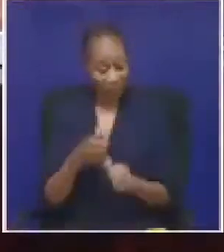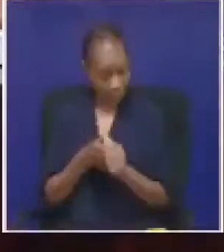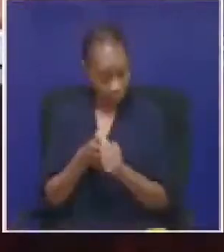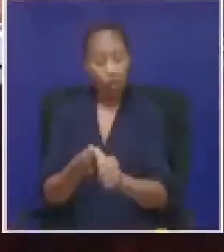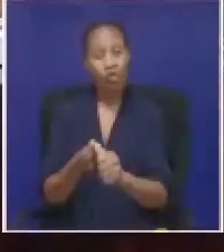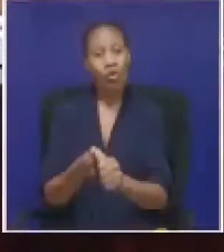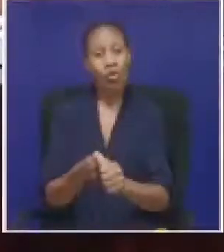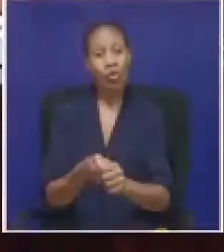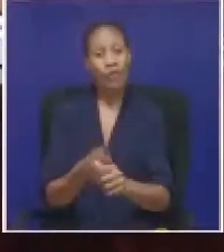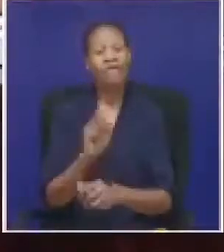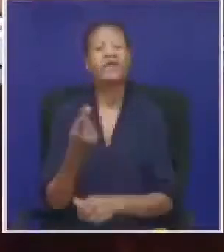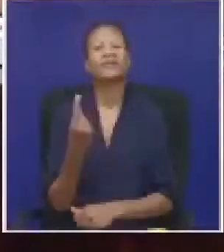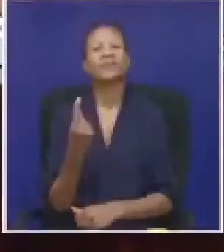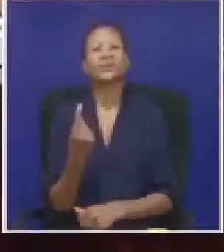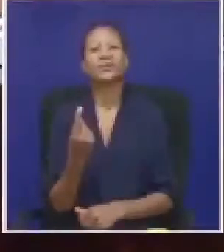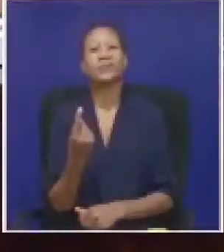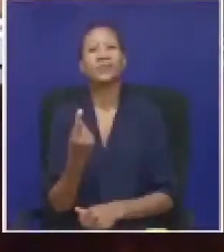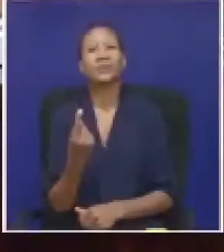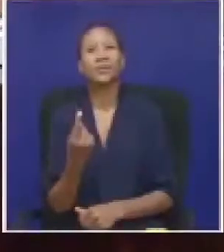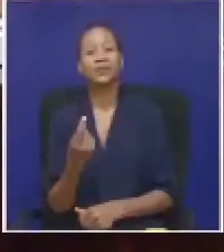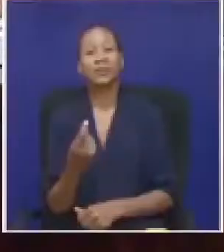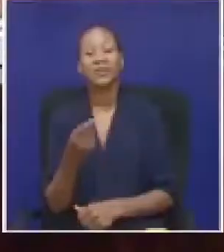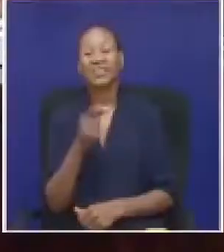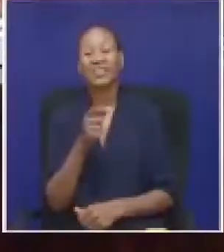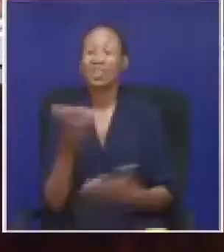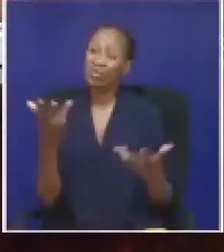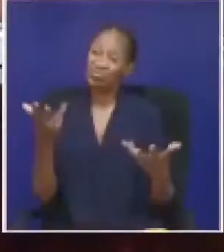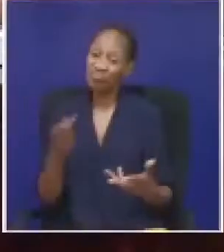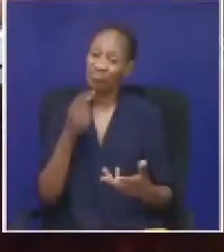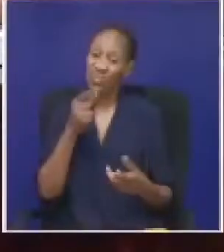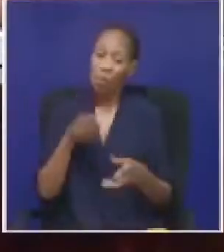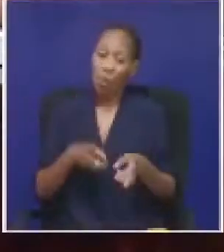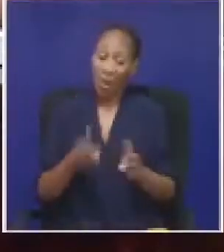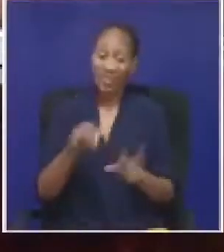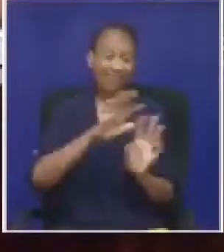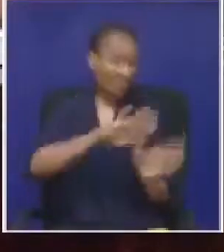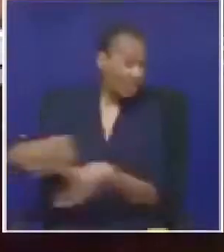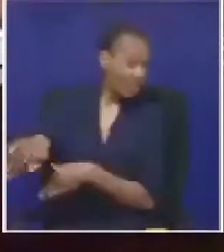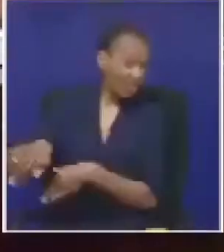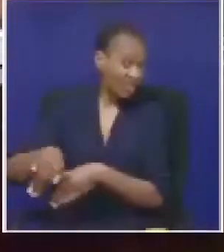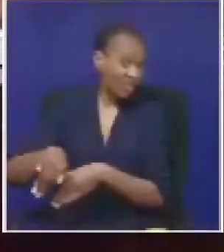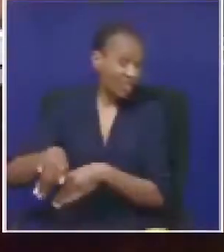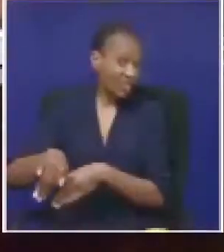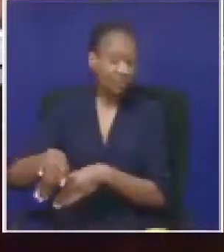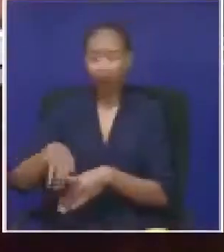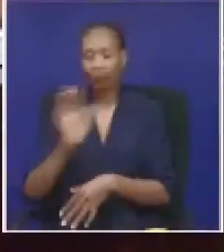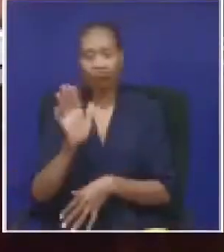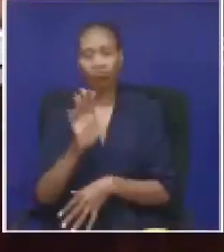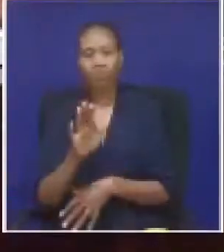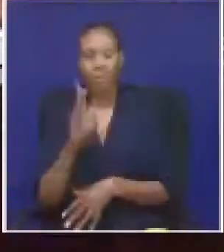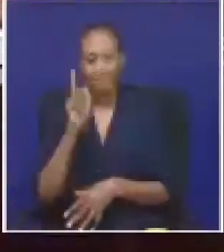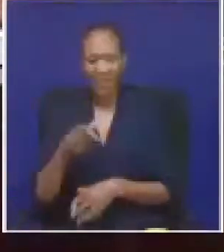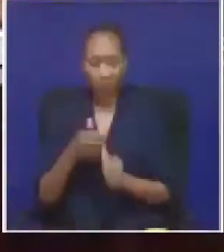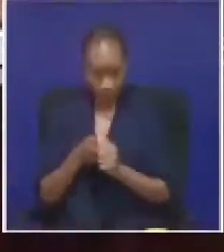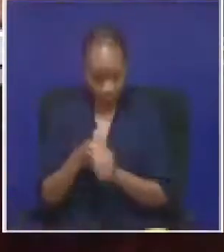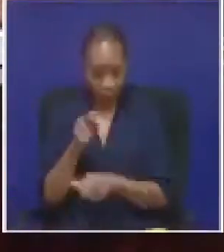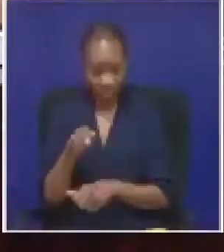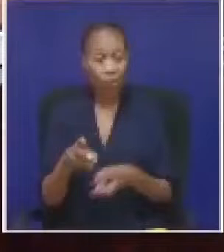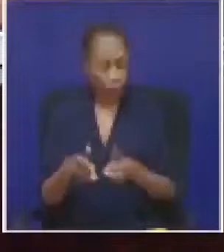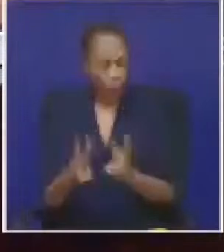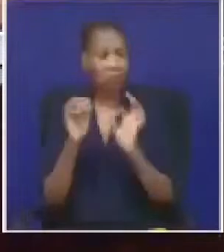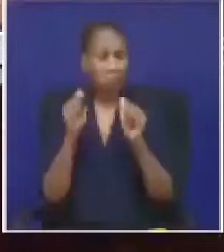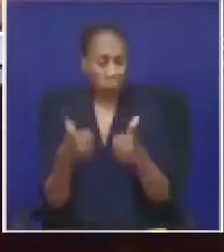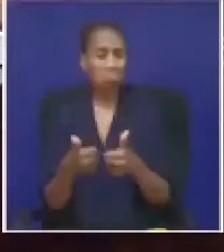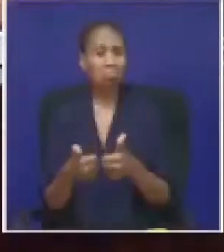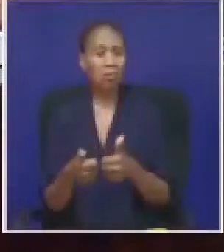Let's not dump it and say it's not working. It is working. You must ask the Minister of